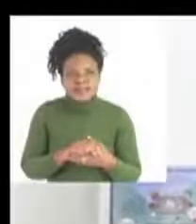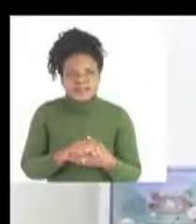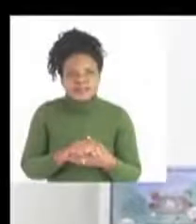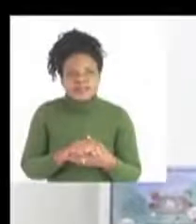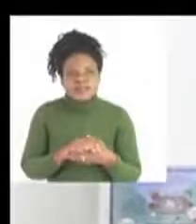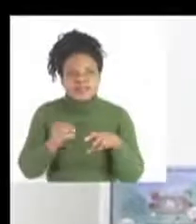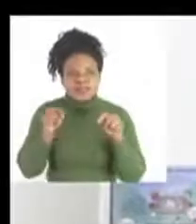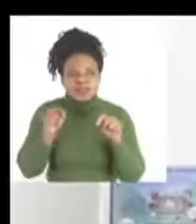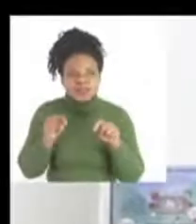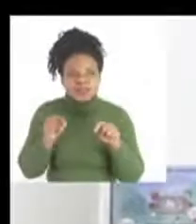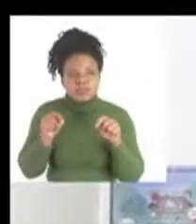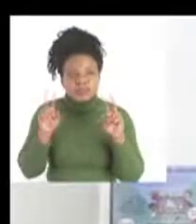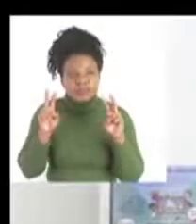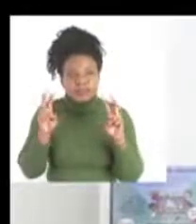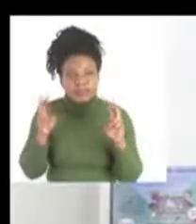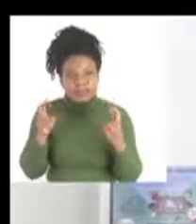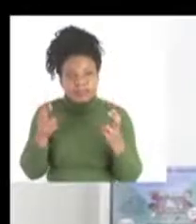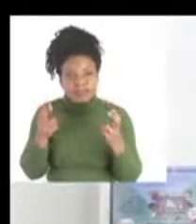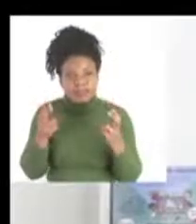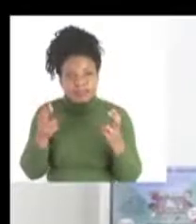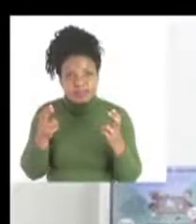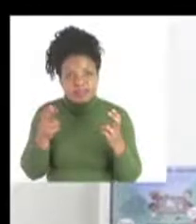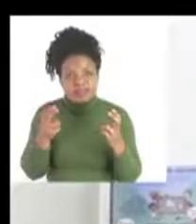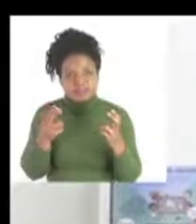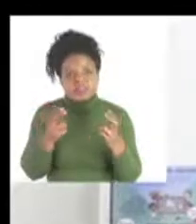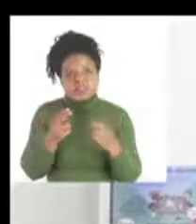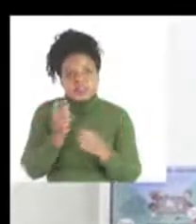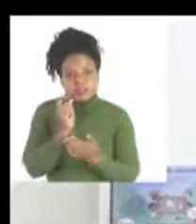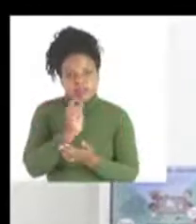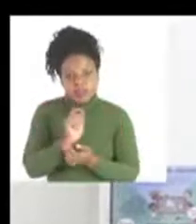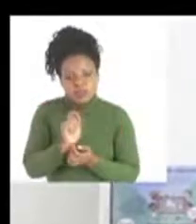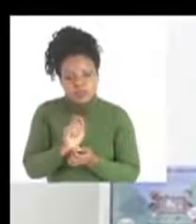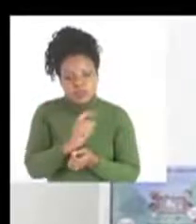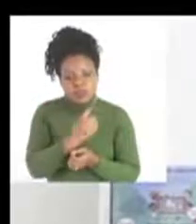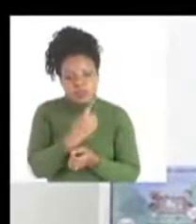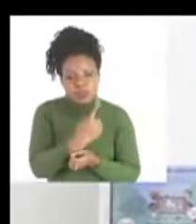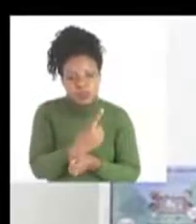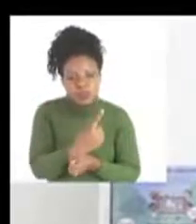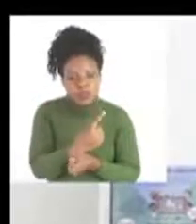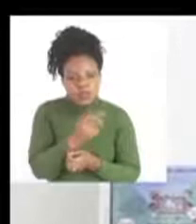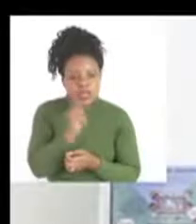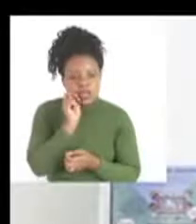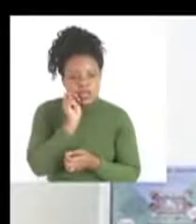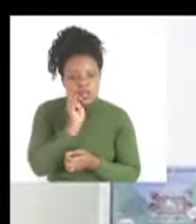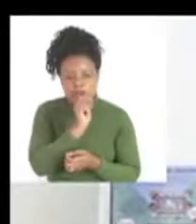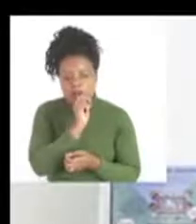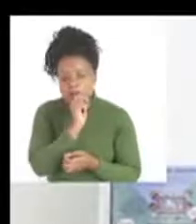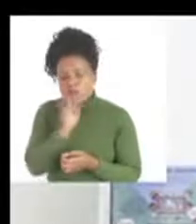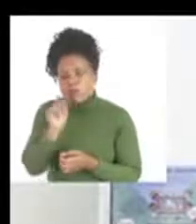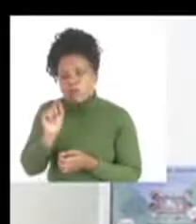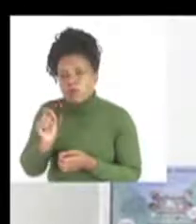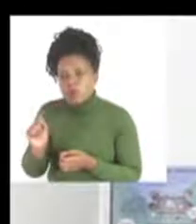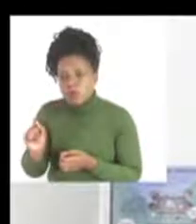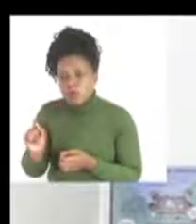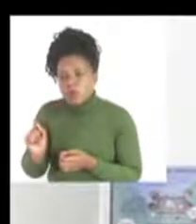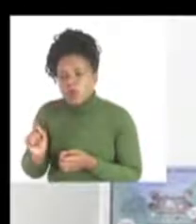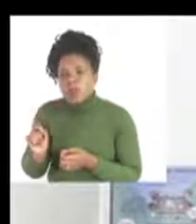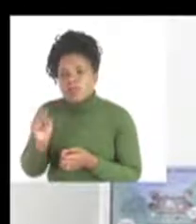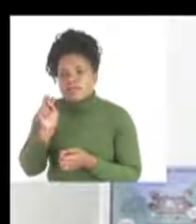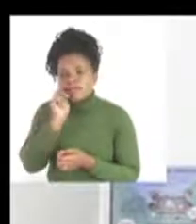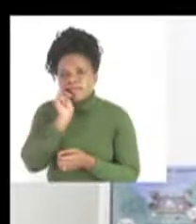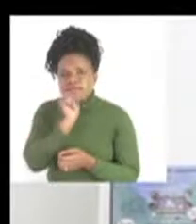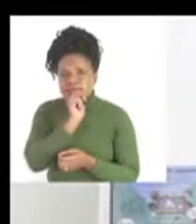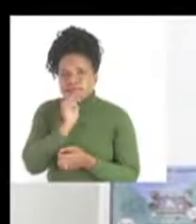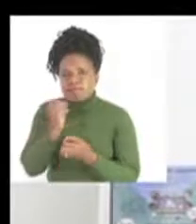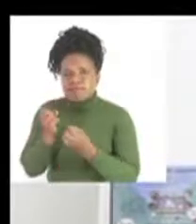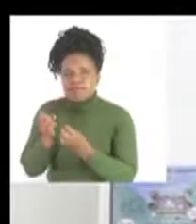Today's lesson, as I said before, it's on plural and singular nouns. We first start with the